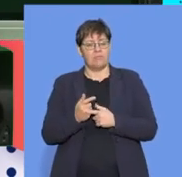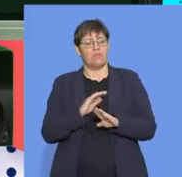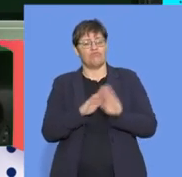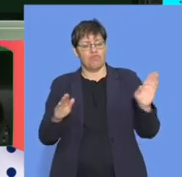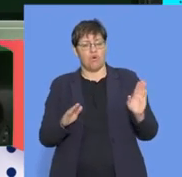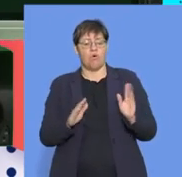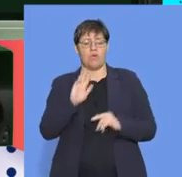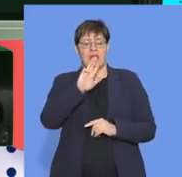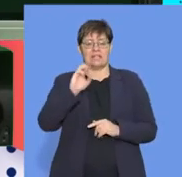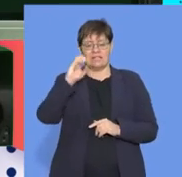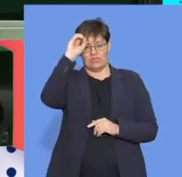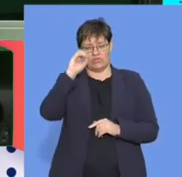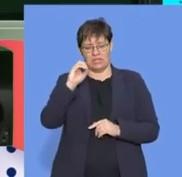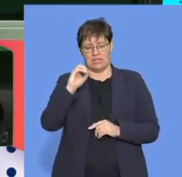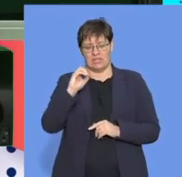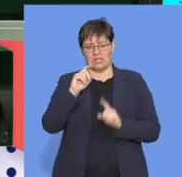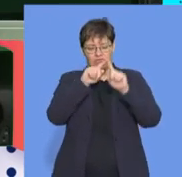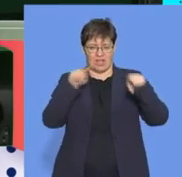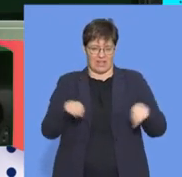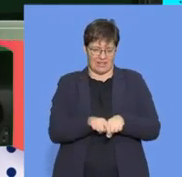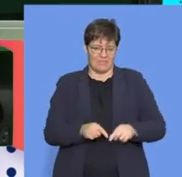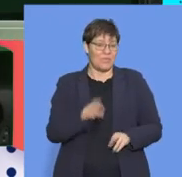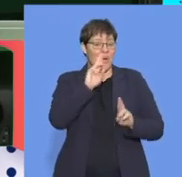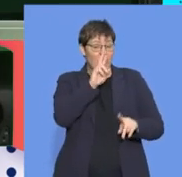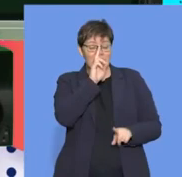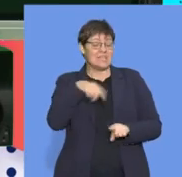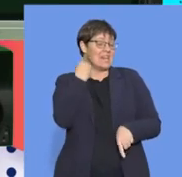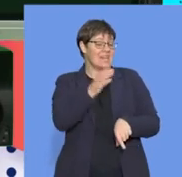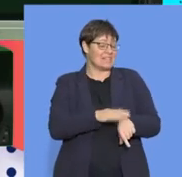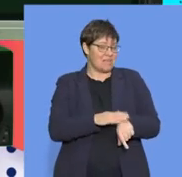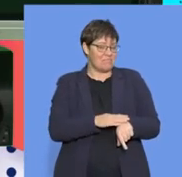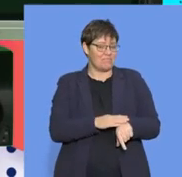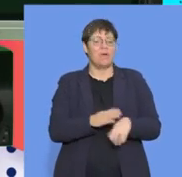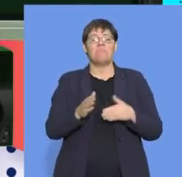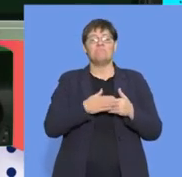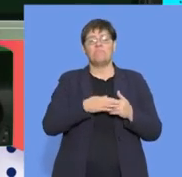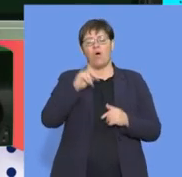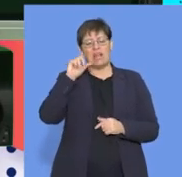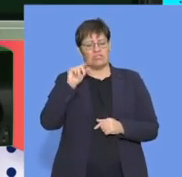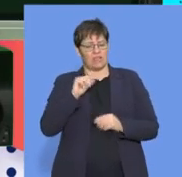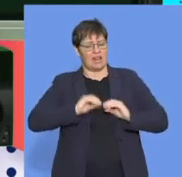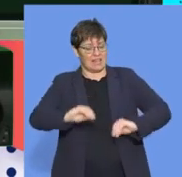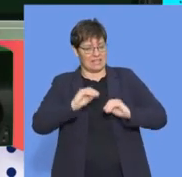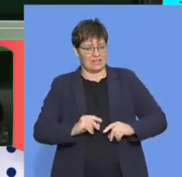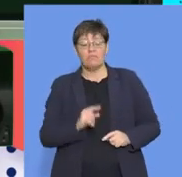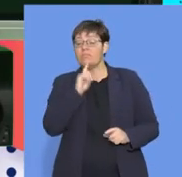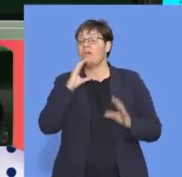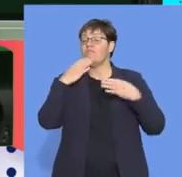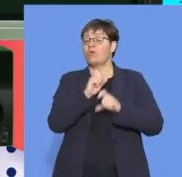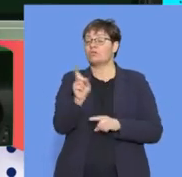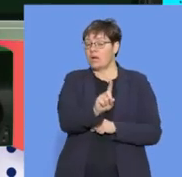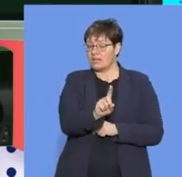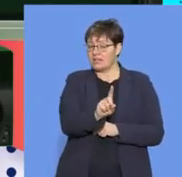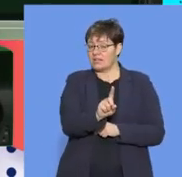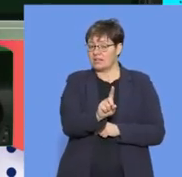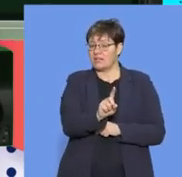or angles in non-right angle triangles. Okay, so I hope I'll see you the next time. It will be a much more interesting